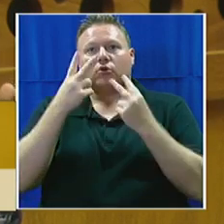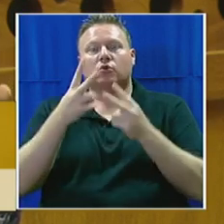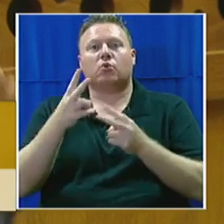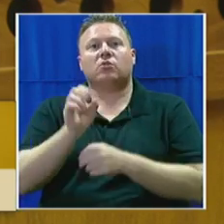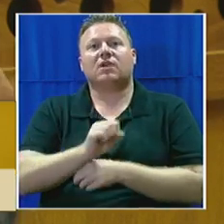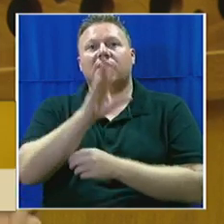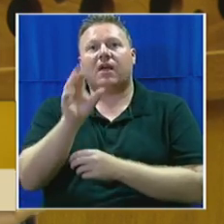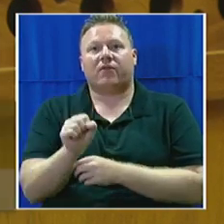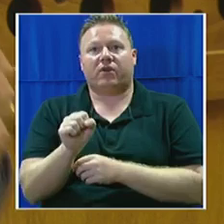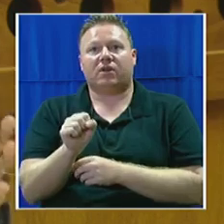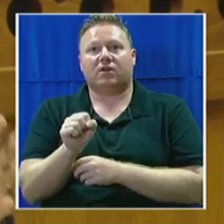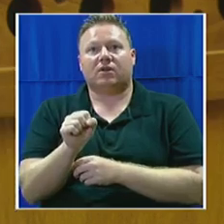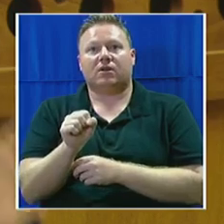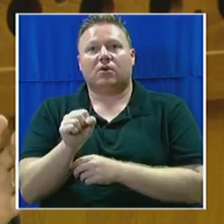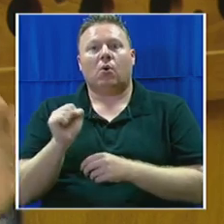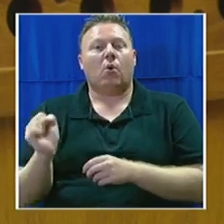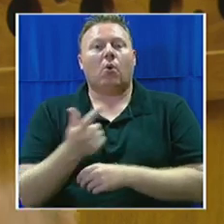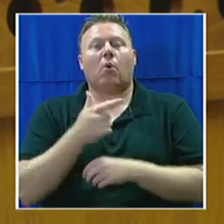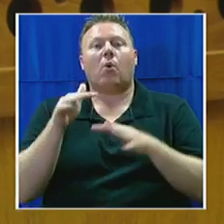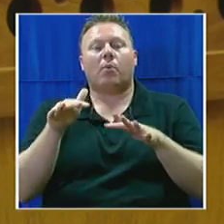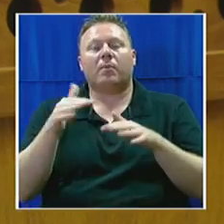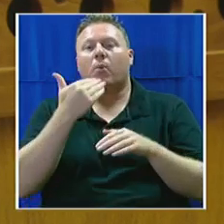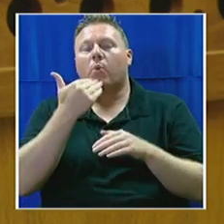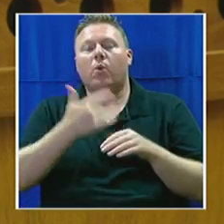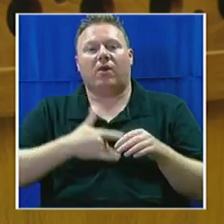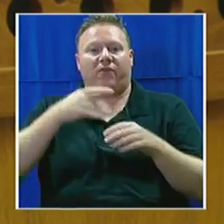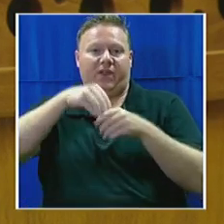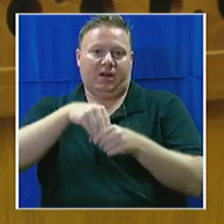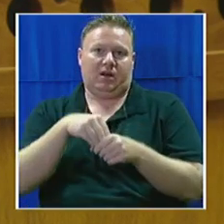Africa belongs to all who live in it.